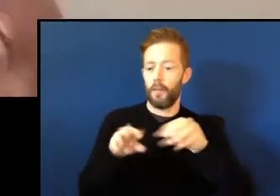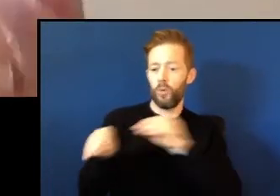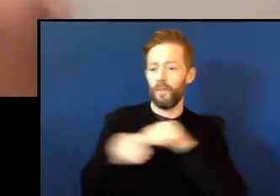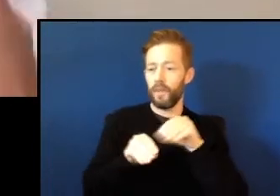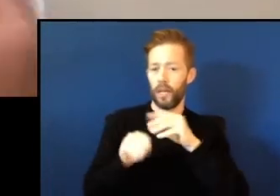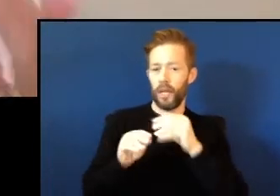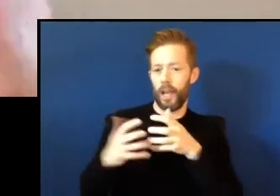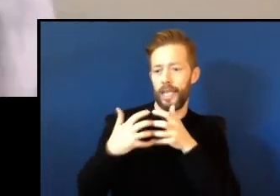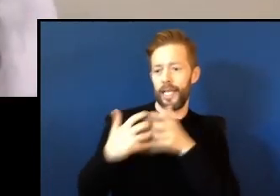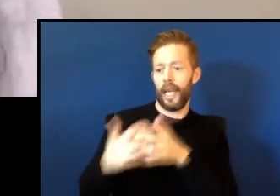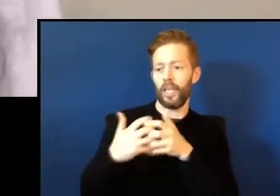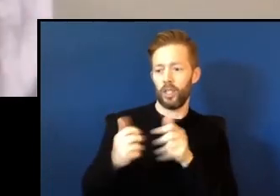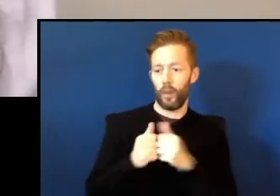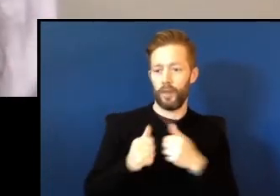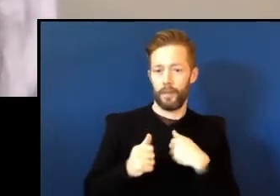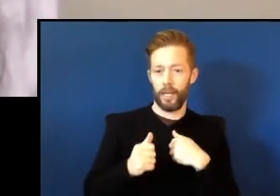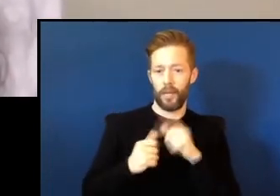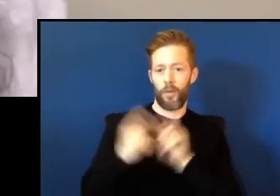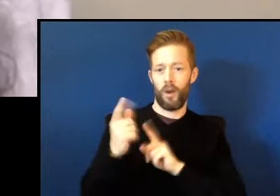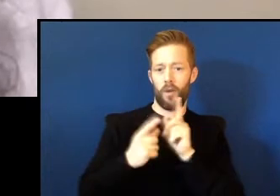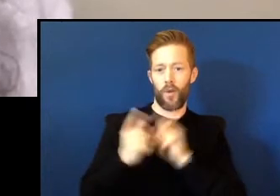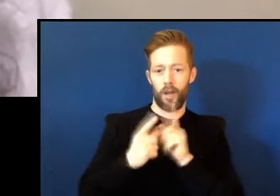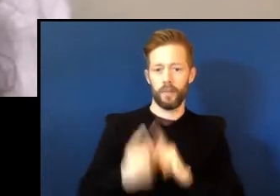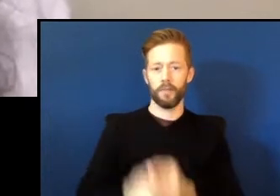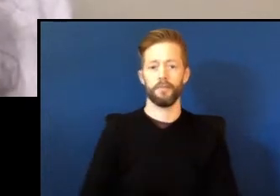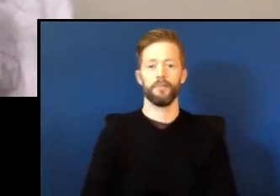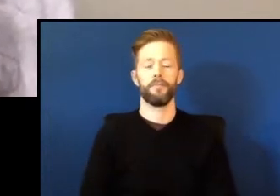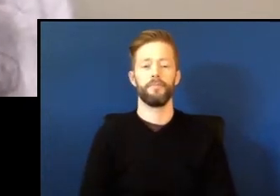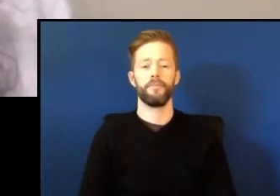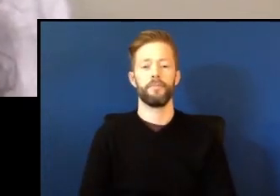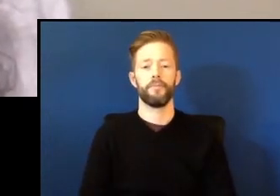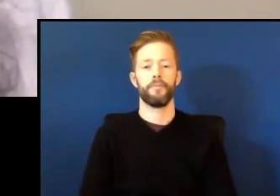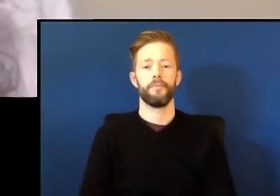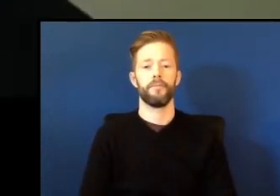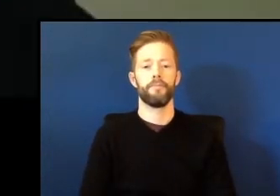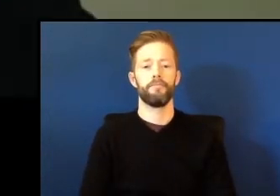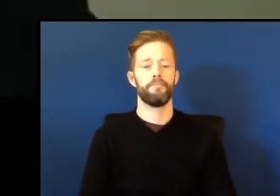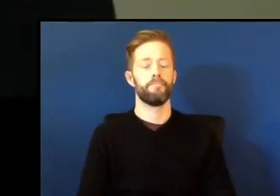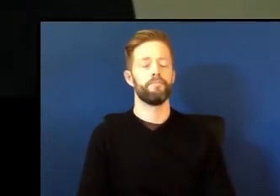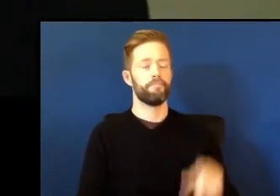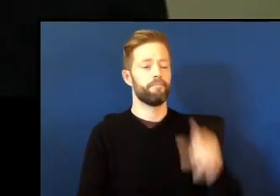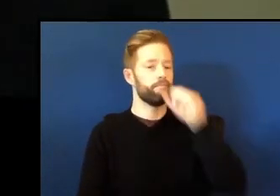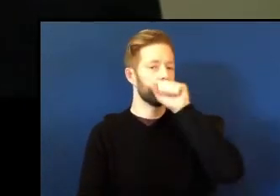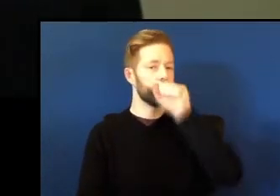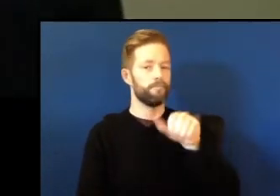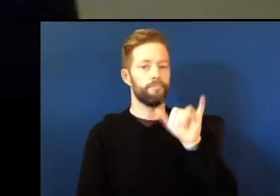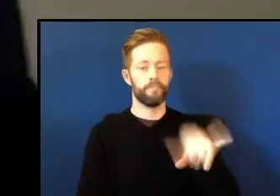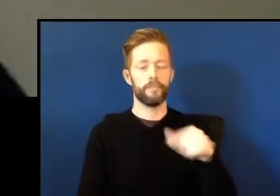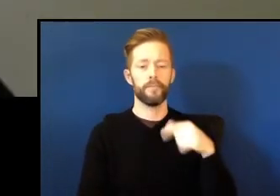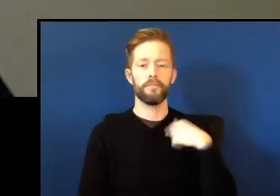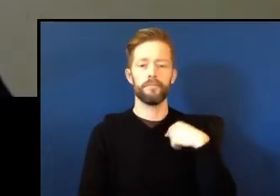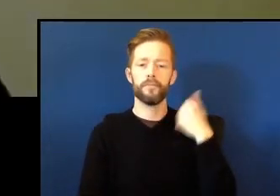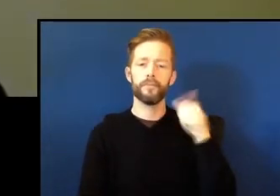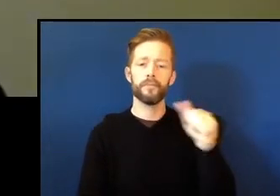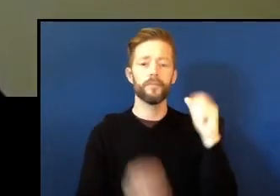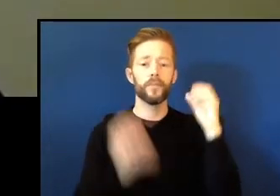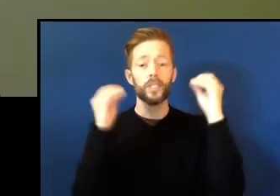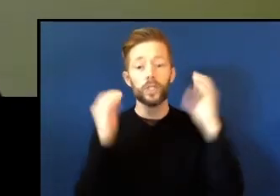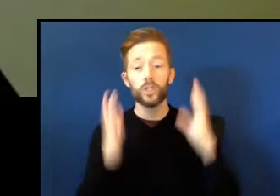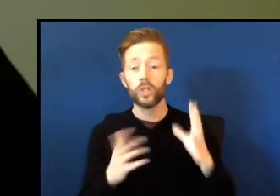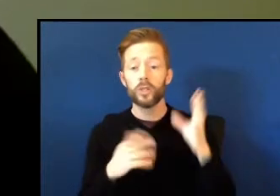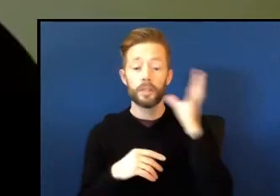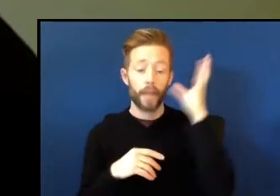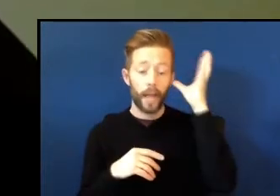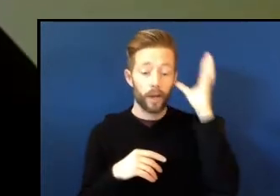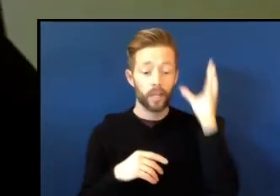and engaging with me one-on-one. I love that. Are there any for teachers and for parents who